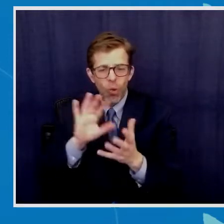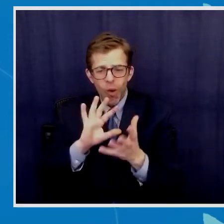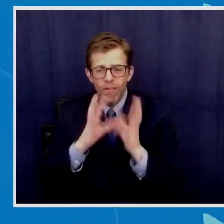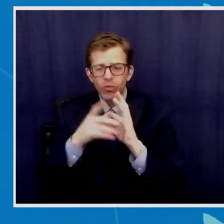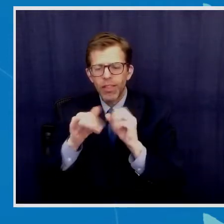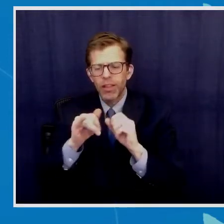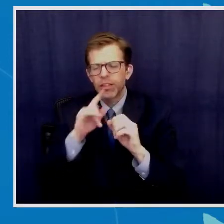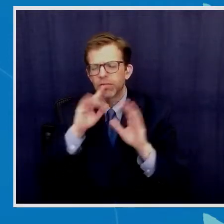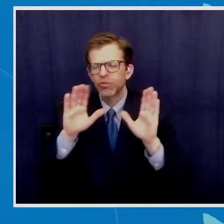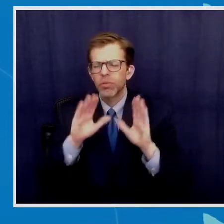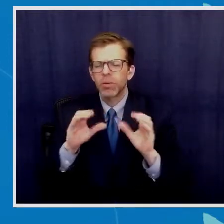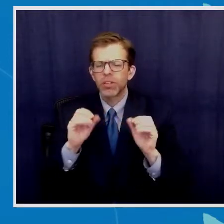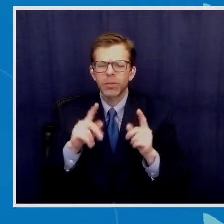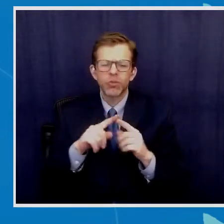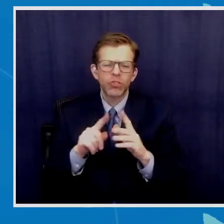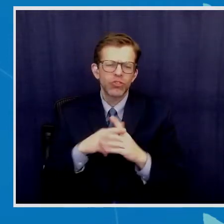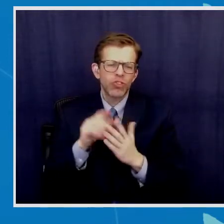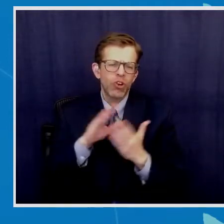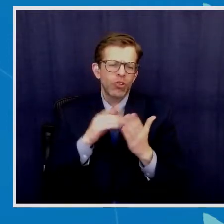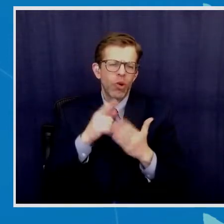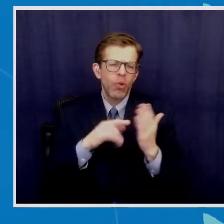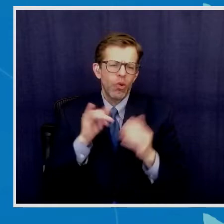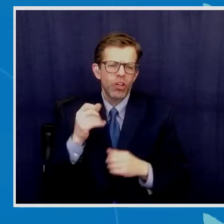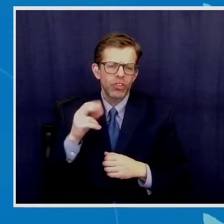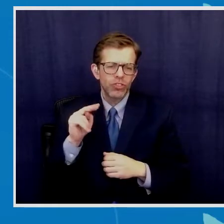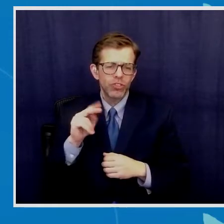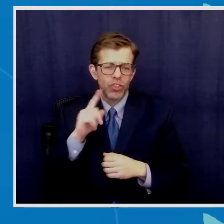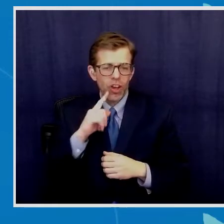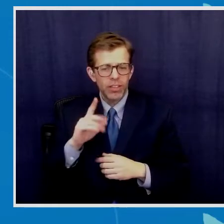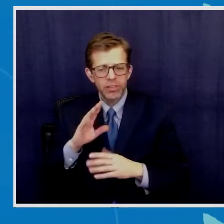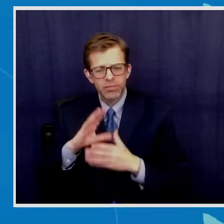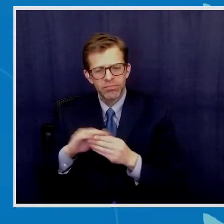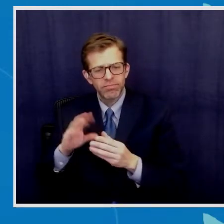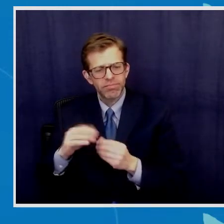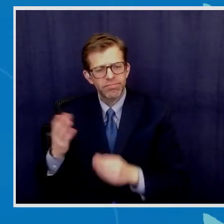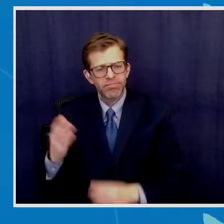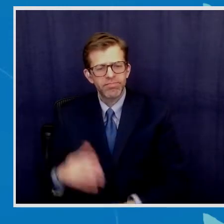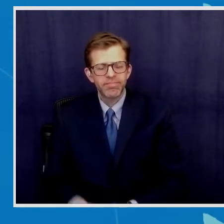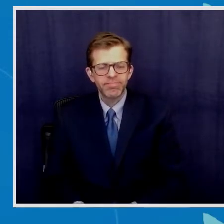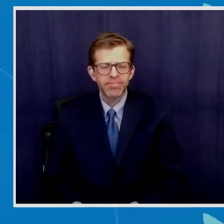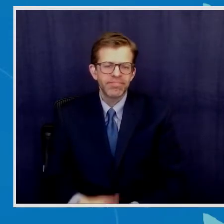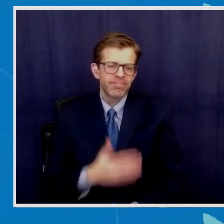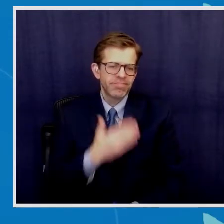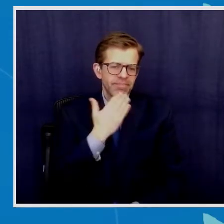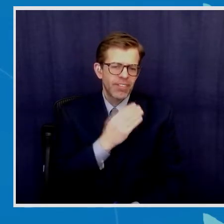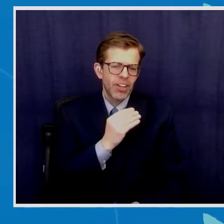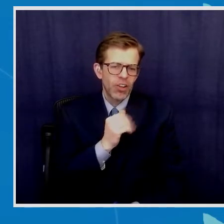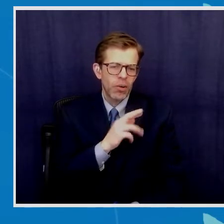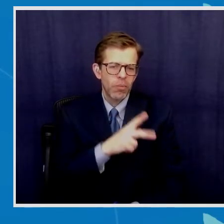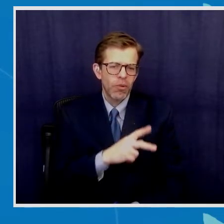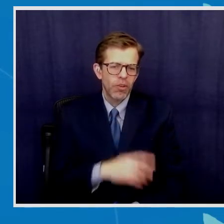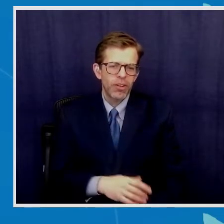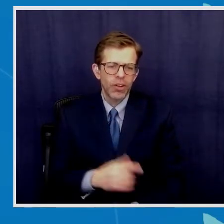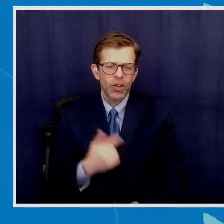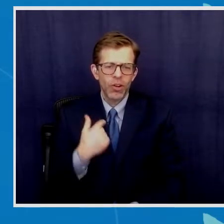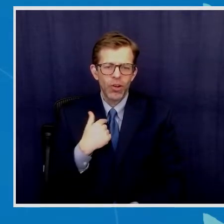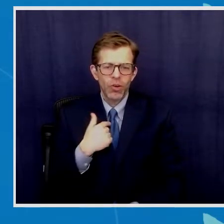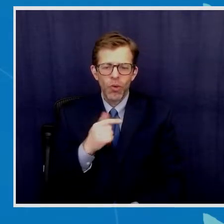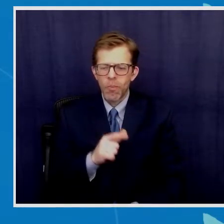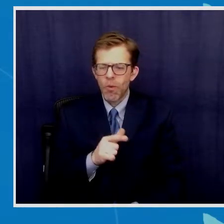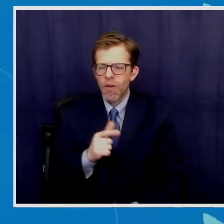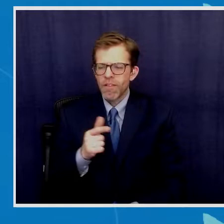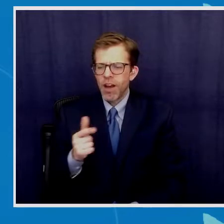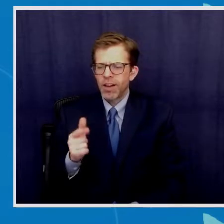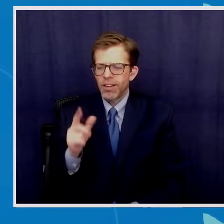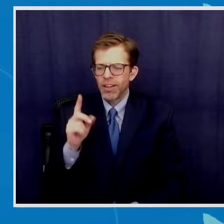what John is articulating. Thank you, Mark. We'll move on. Donna, here,